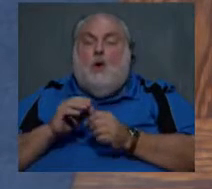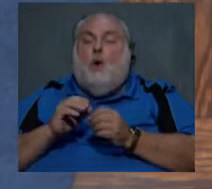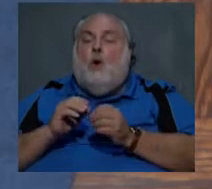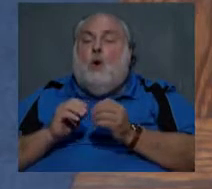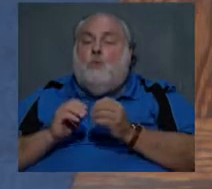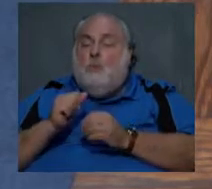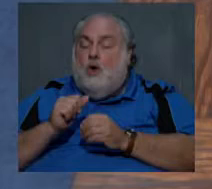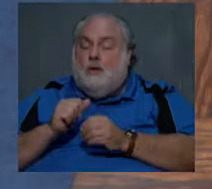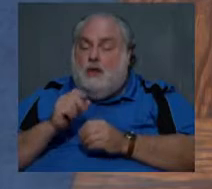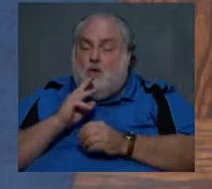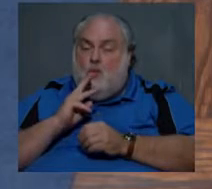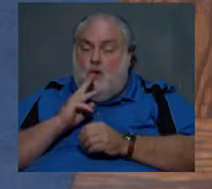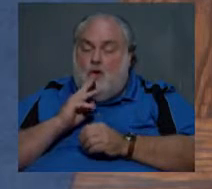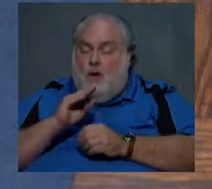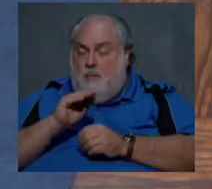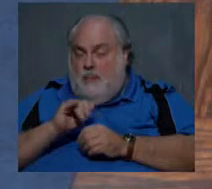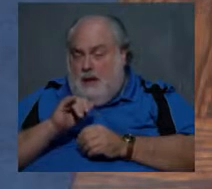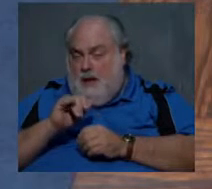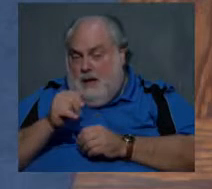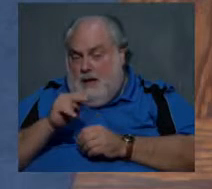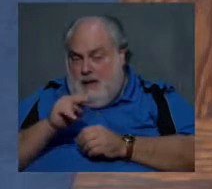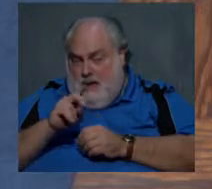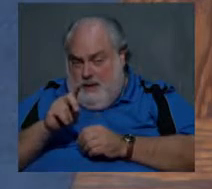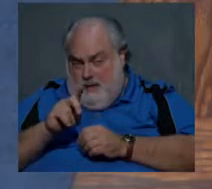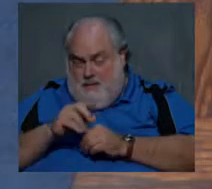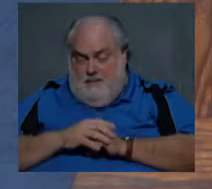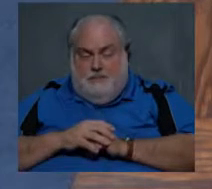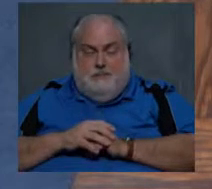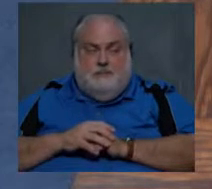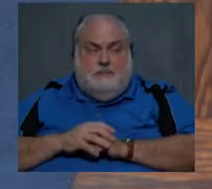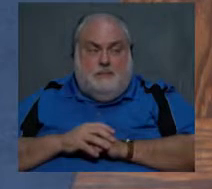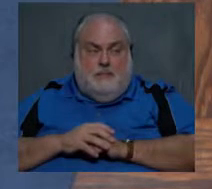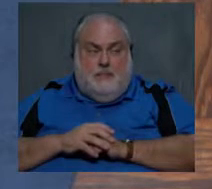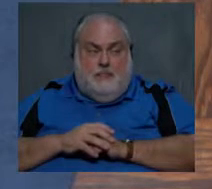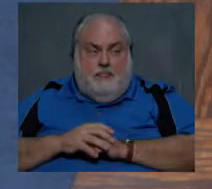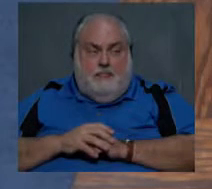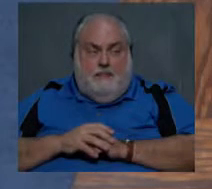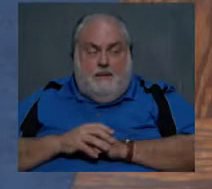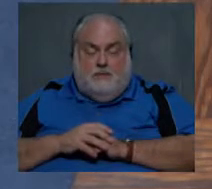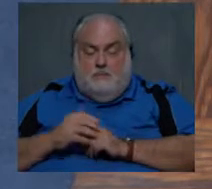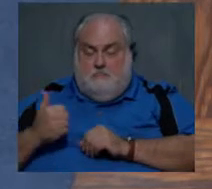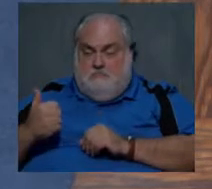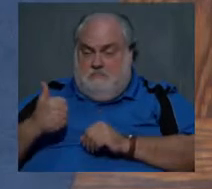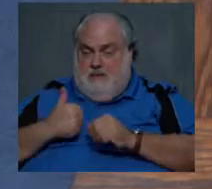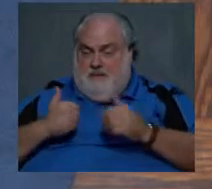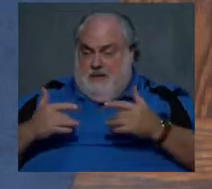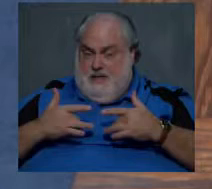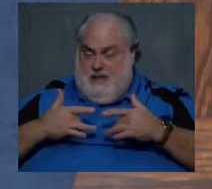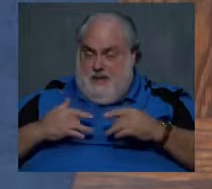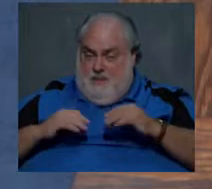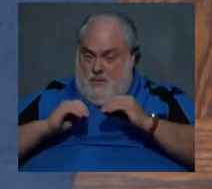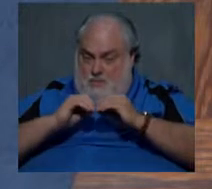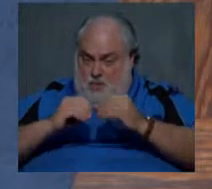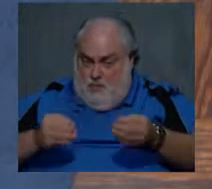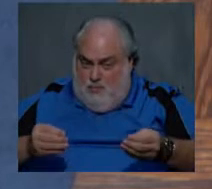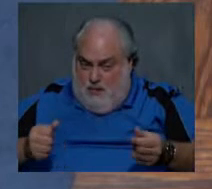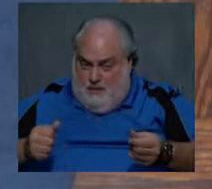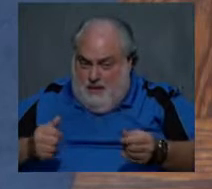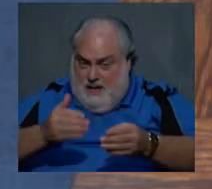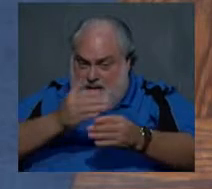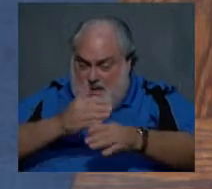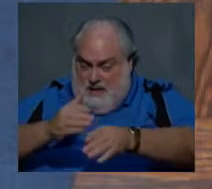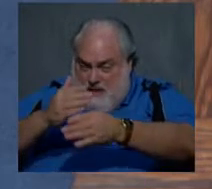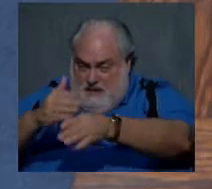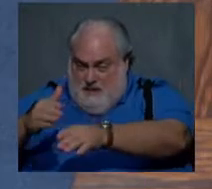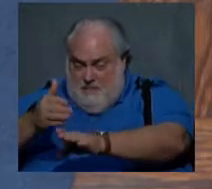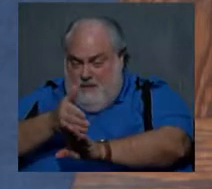after it went again. So I have concerns about adding yet more properties to the water line before